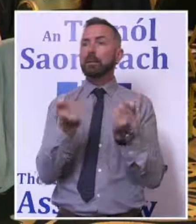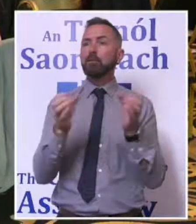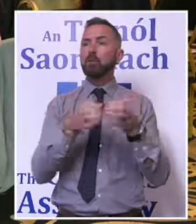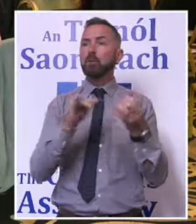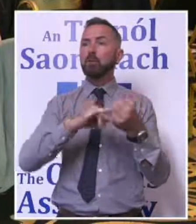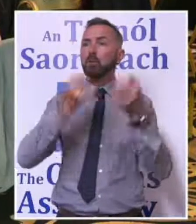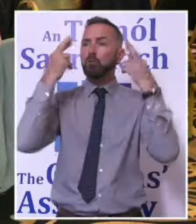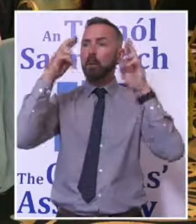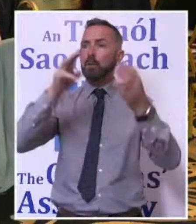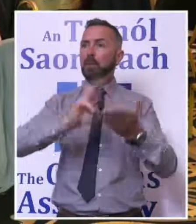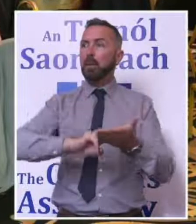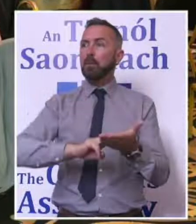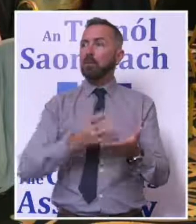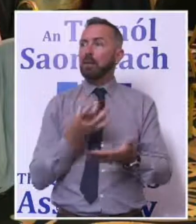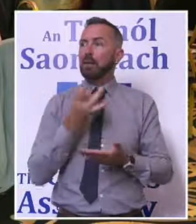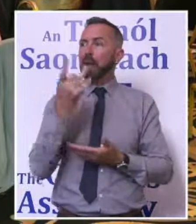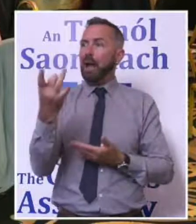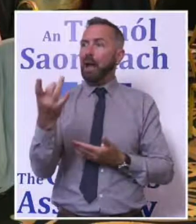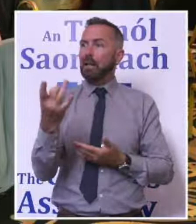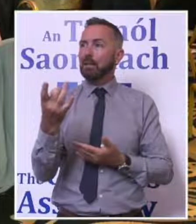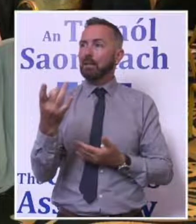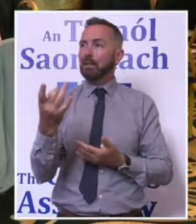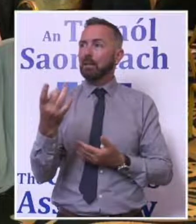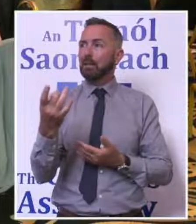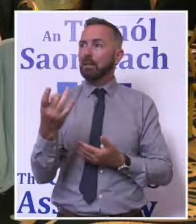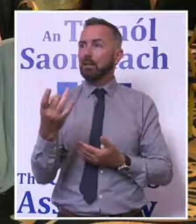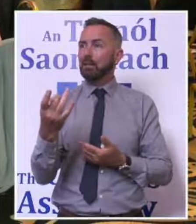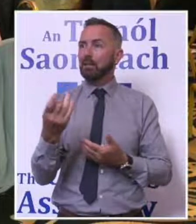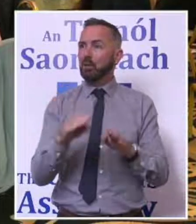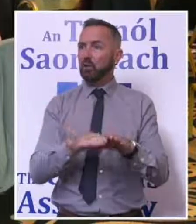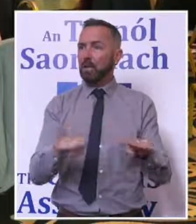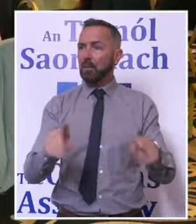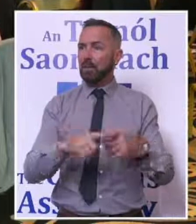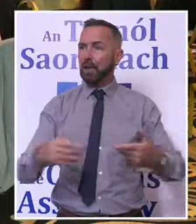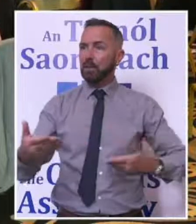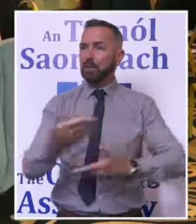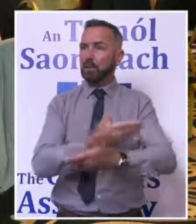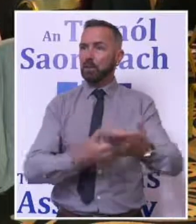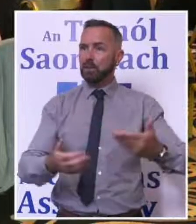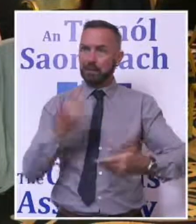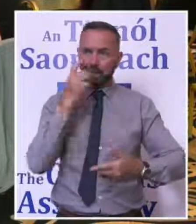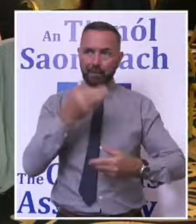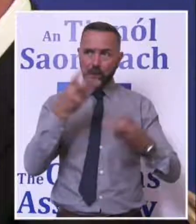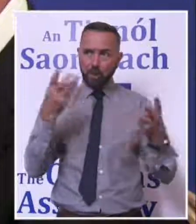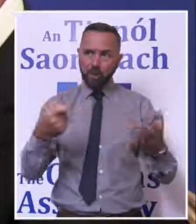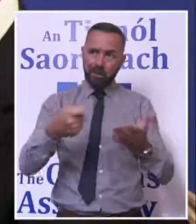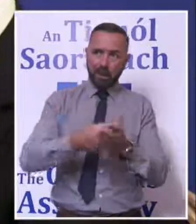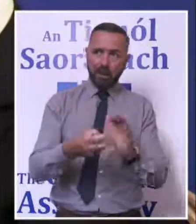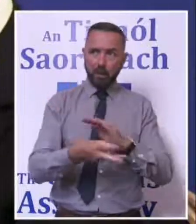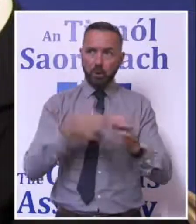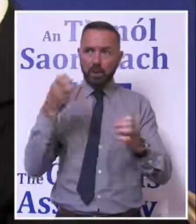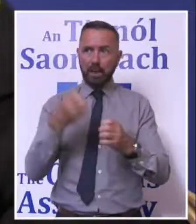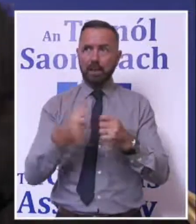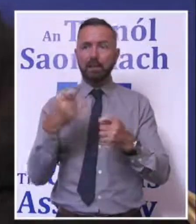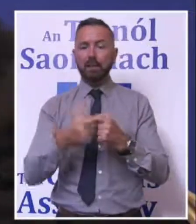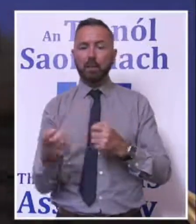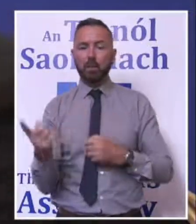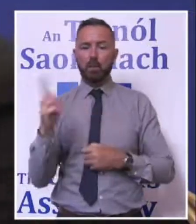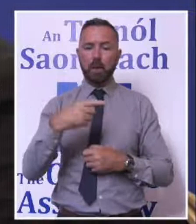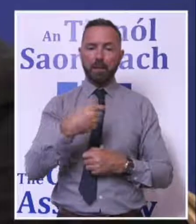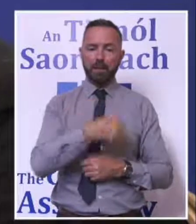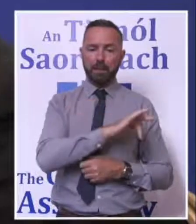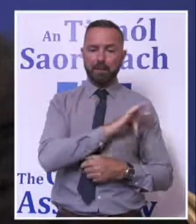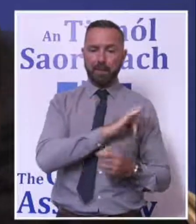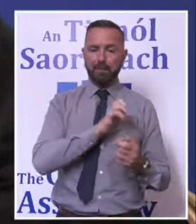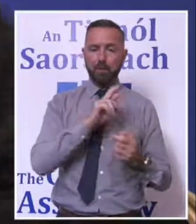Assembly members, to discuss that amongst the Assembly, and then come back to the chair, to myself or to